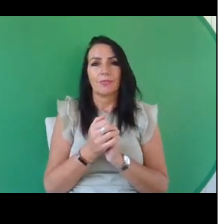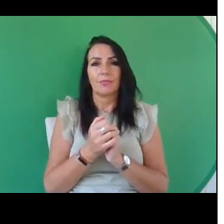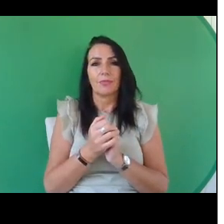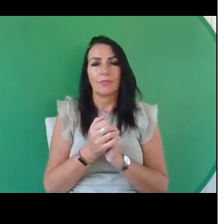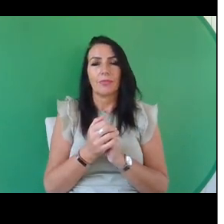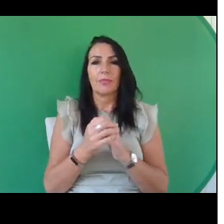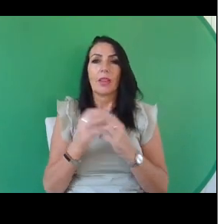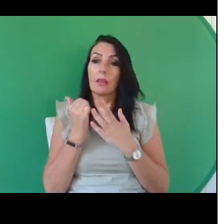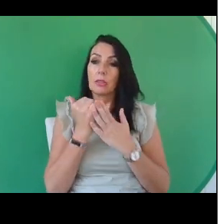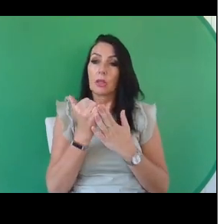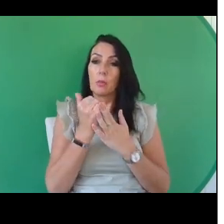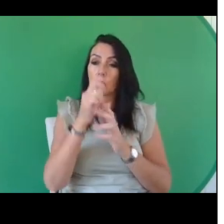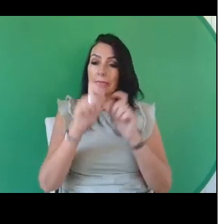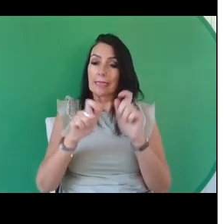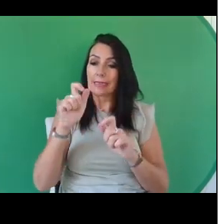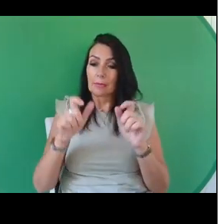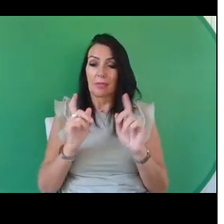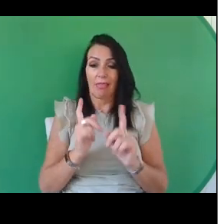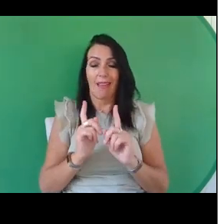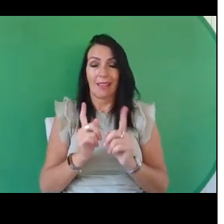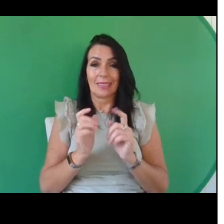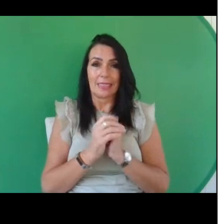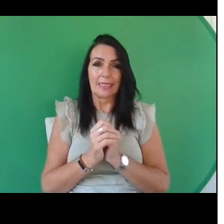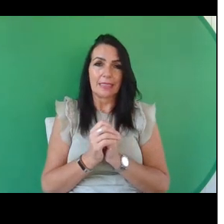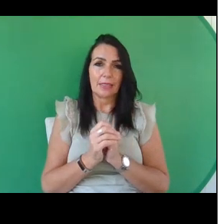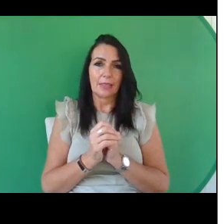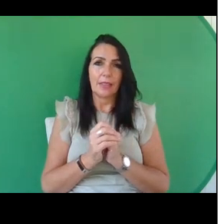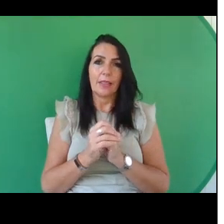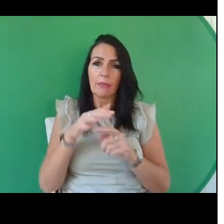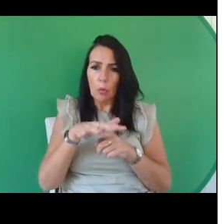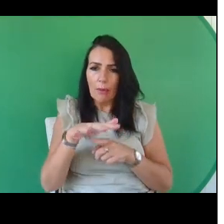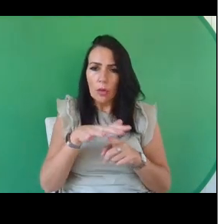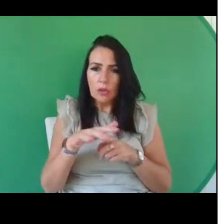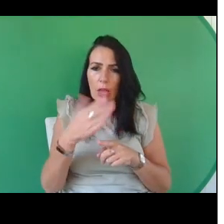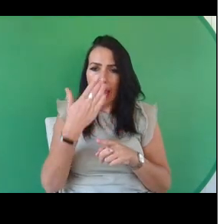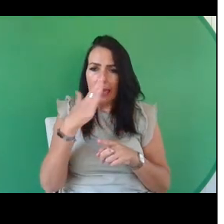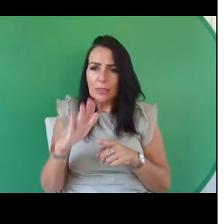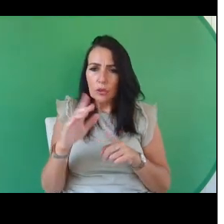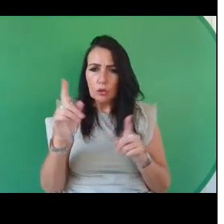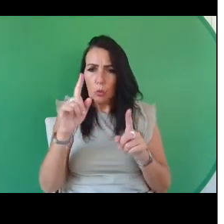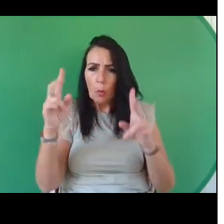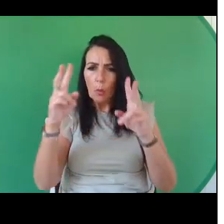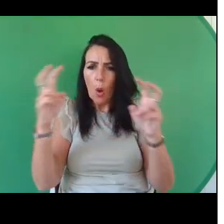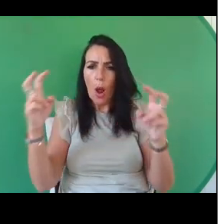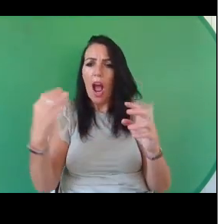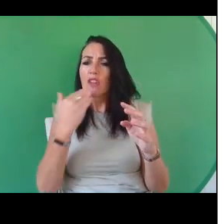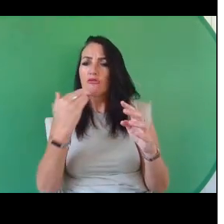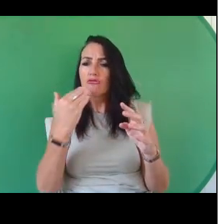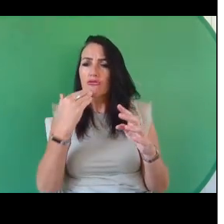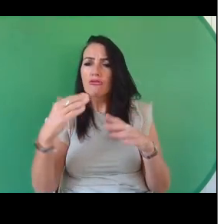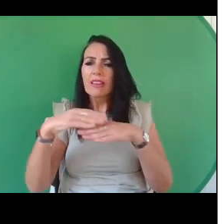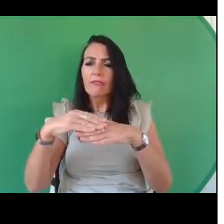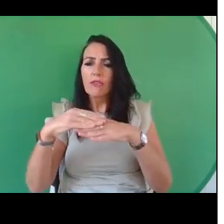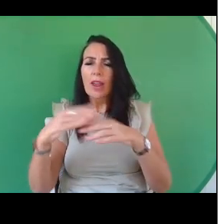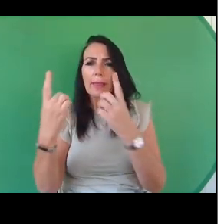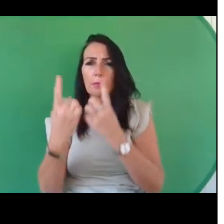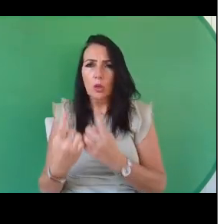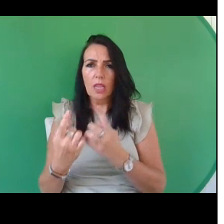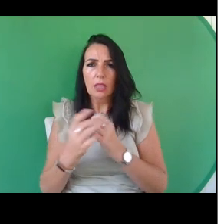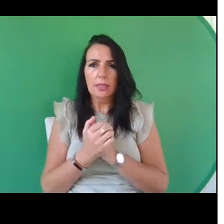environmental concerns and influences their attitudes towards green products. So messages that are easy to understand